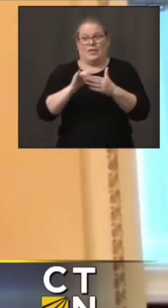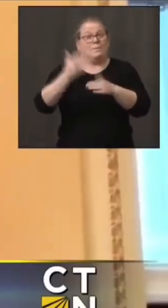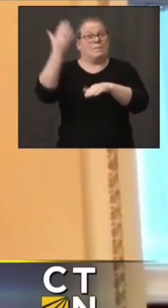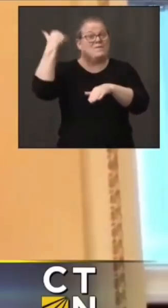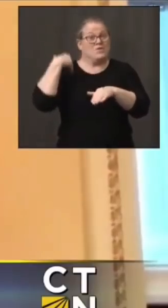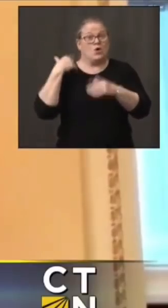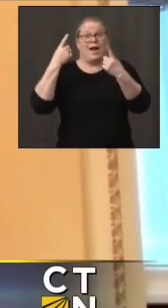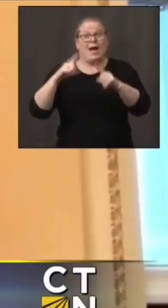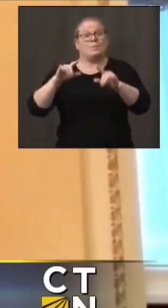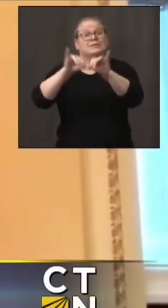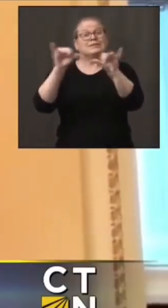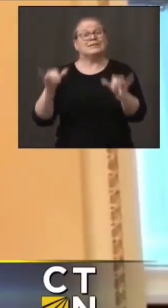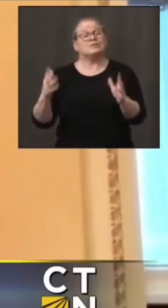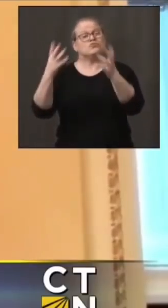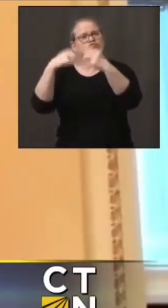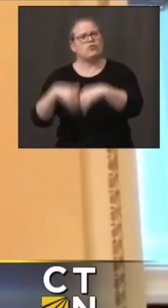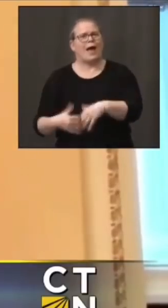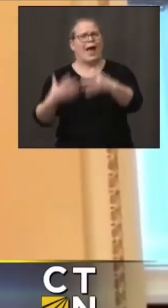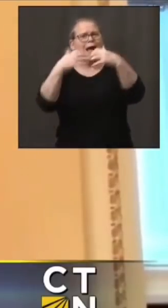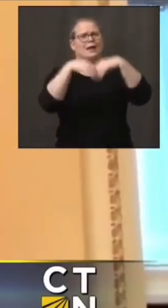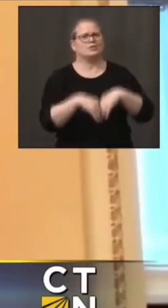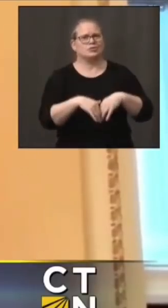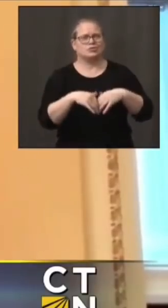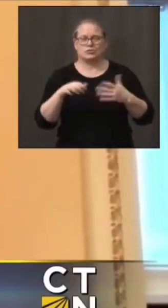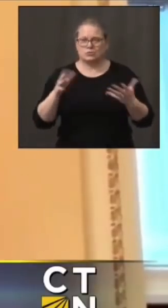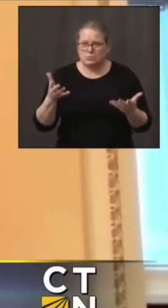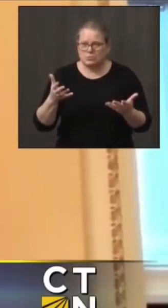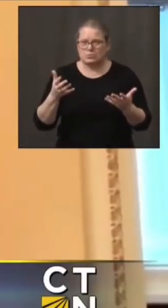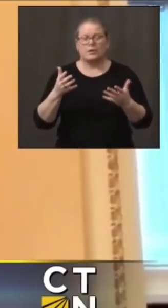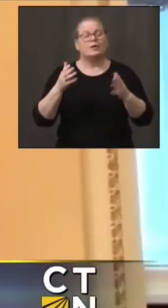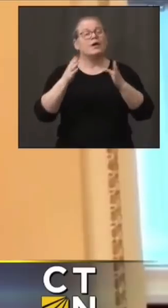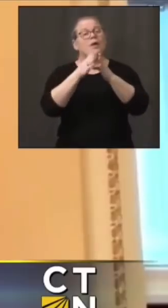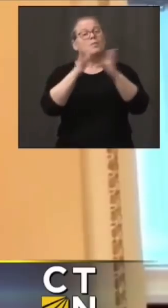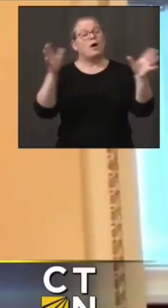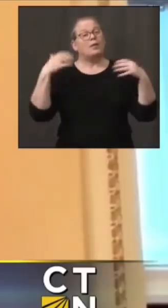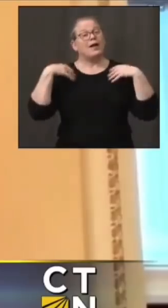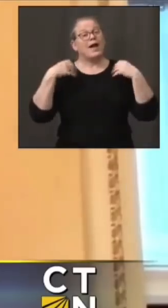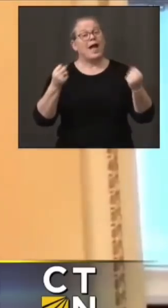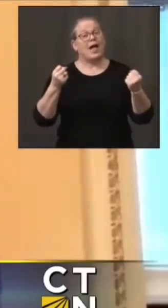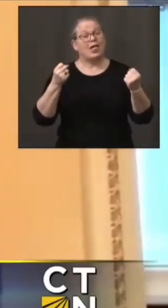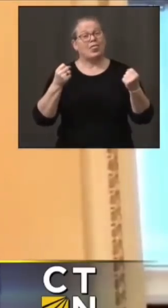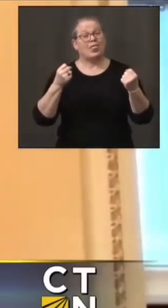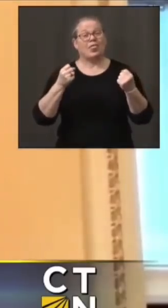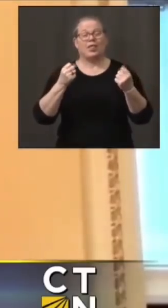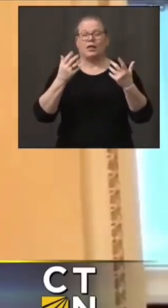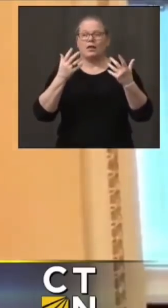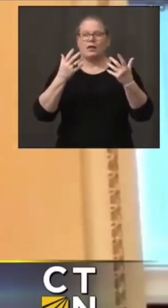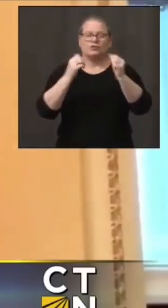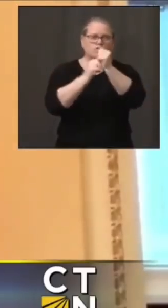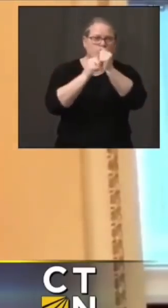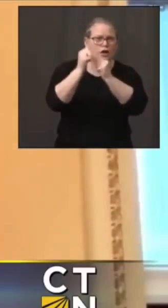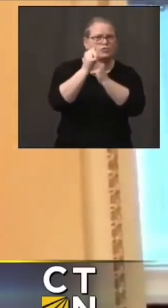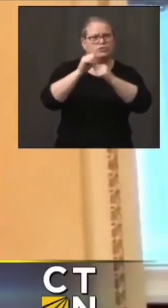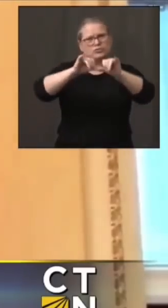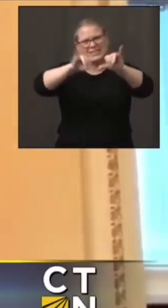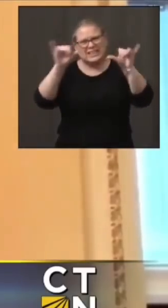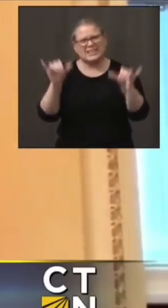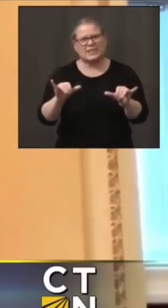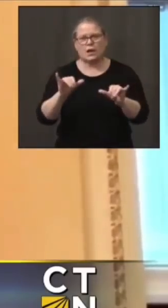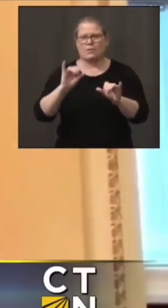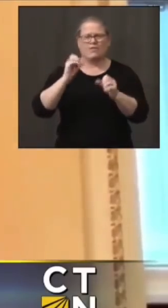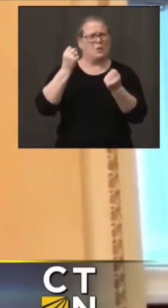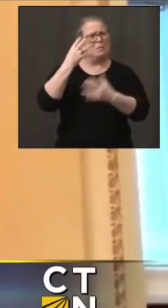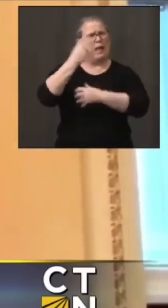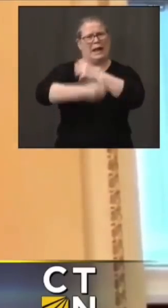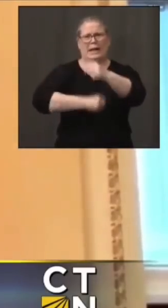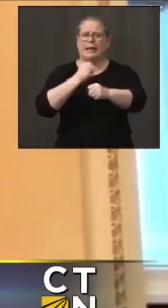crash. Well, the public health infrastructure, there hasn't been a serious investment in public health infrastructure for a number